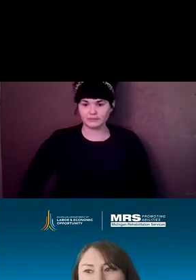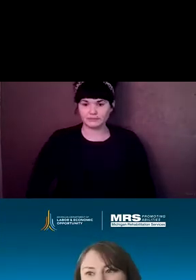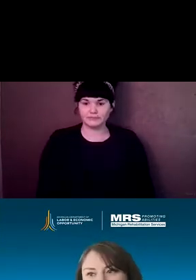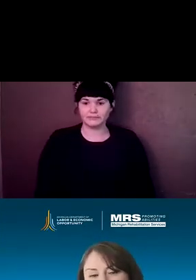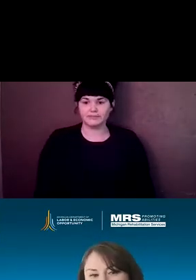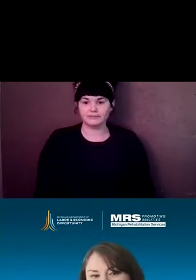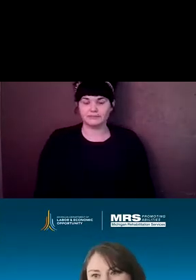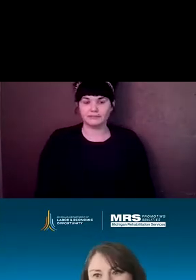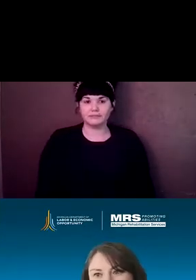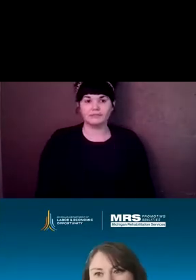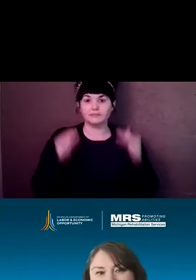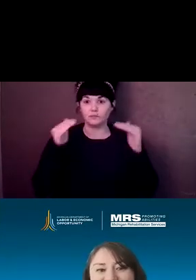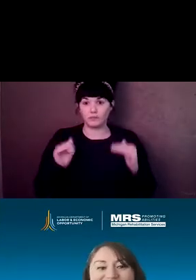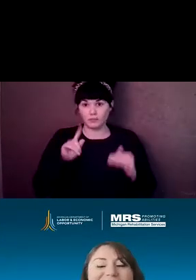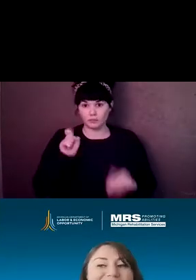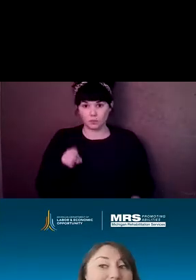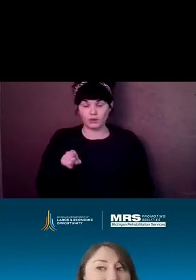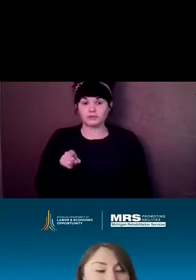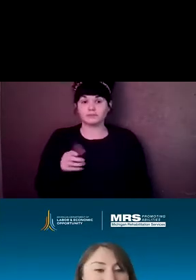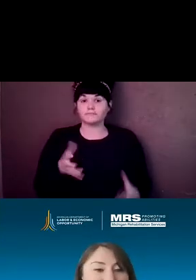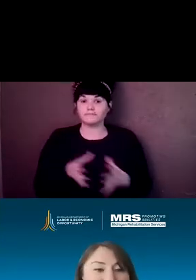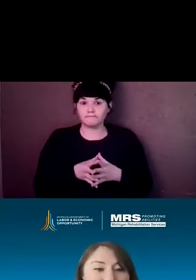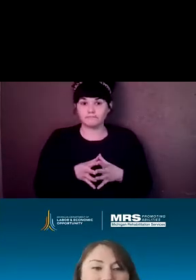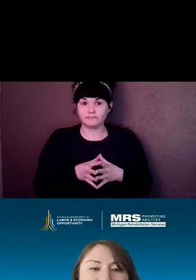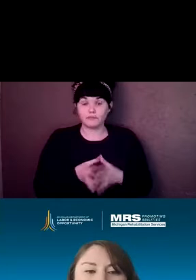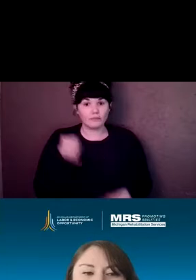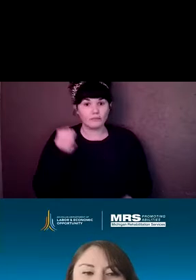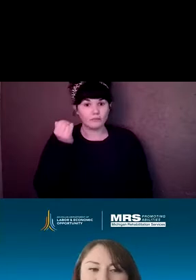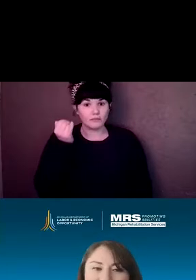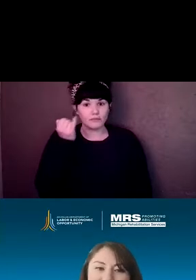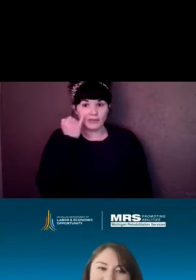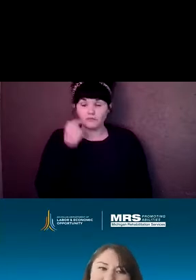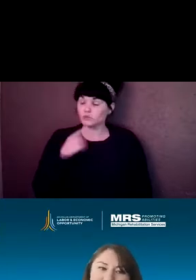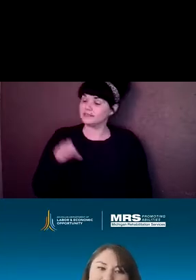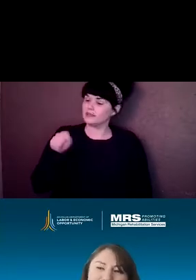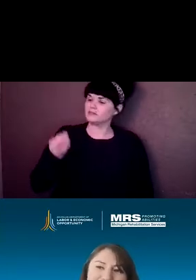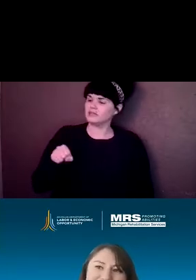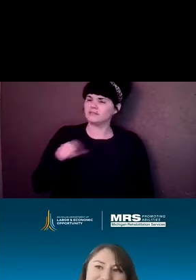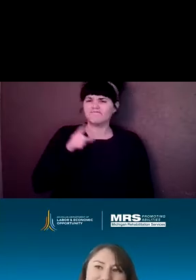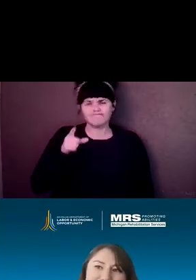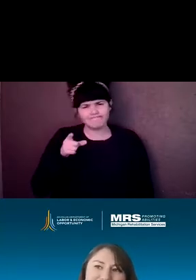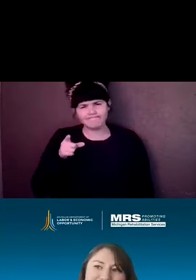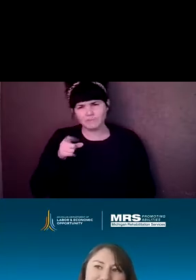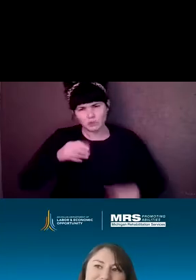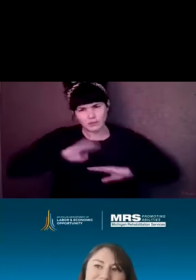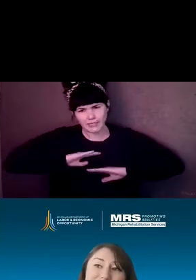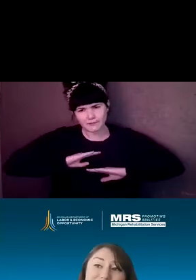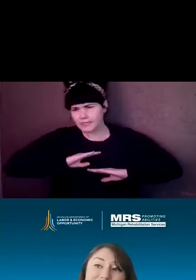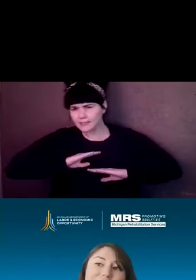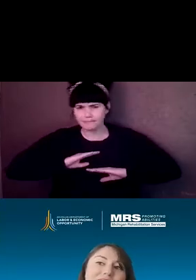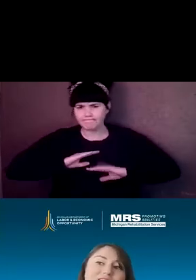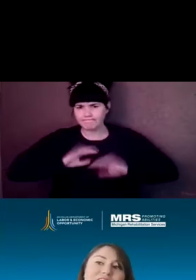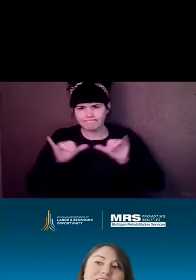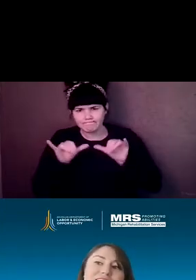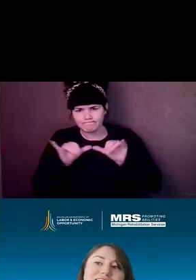next question is going to be, if yes, how satisfied are you with working within this hybrid work schedule?